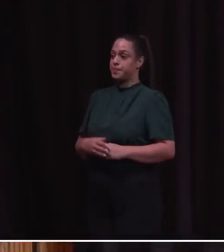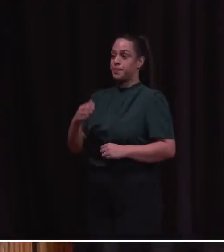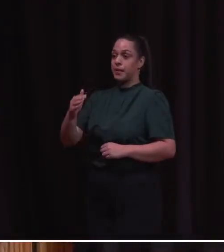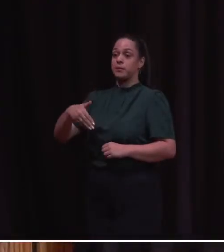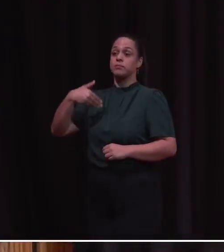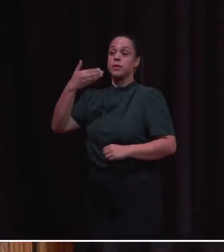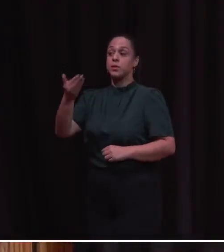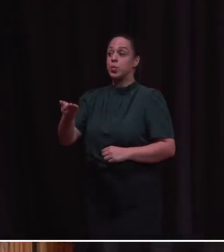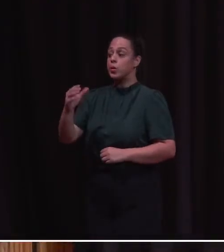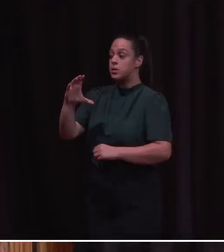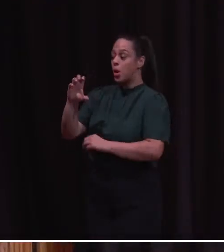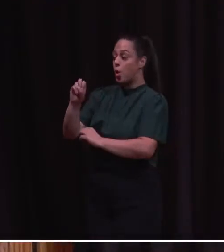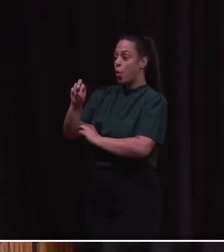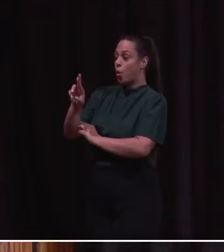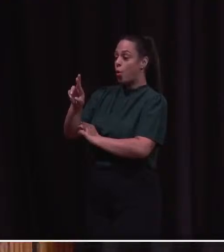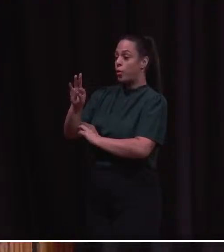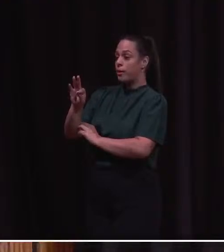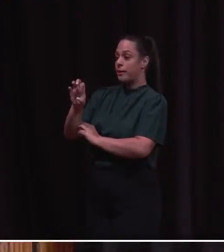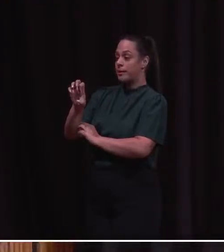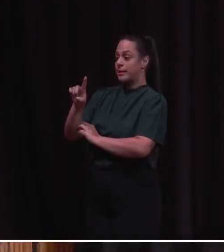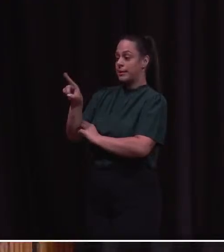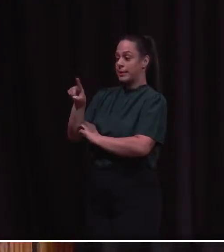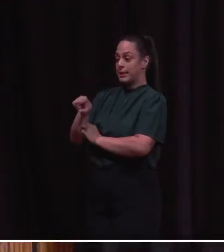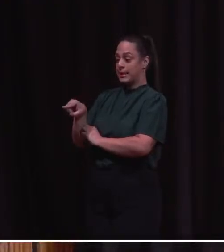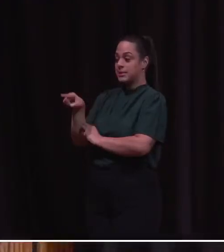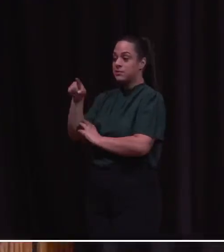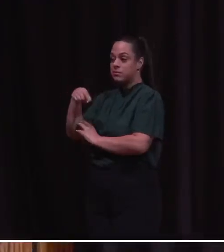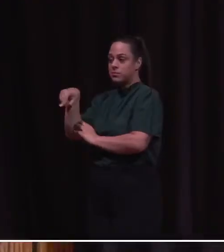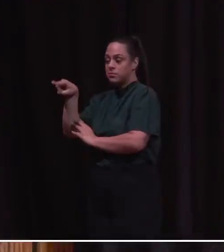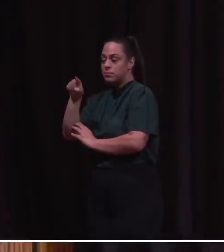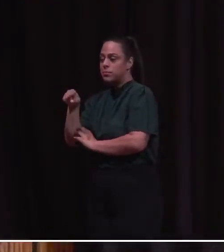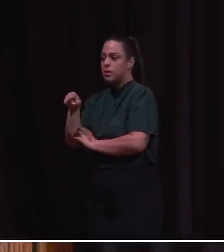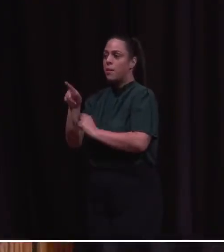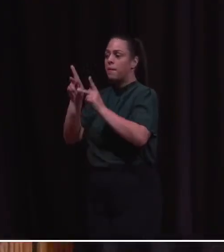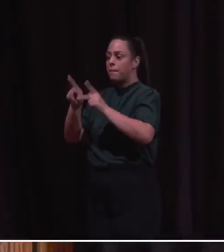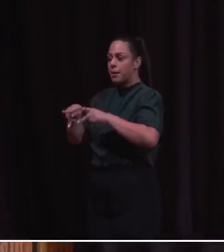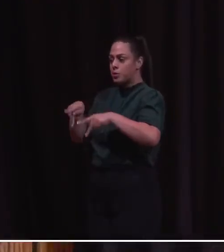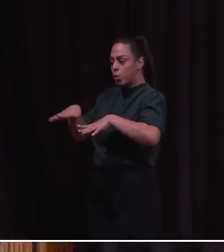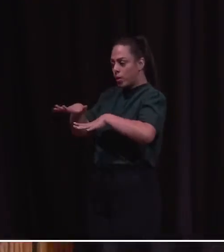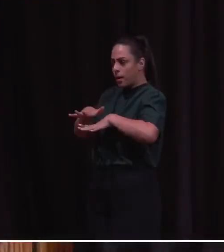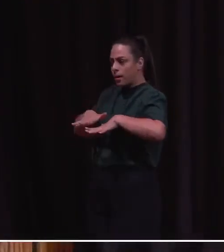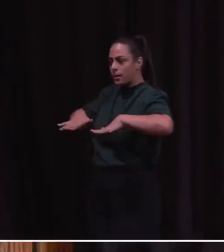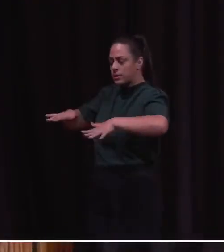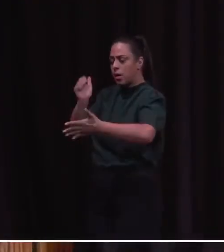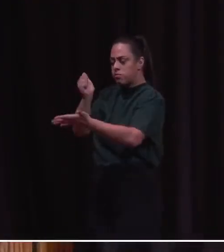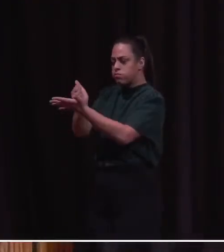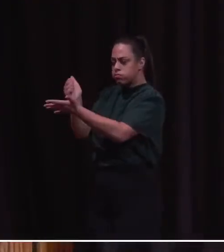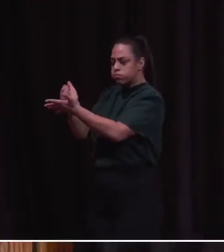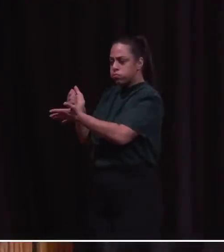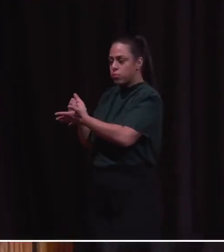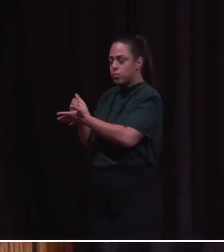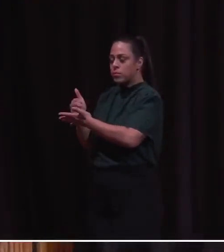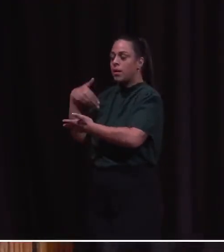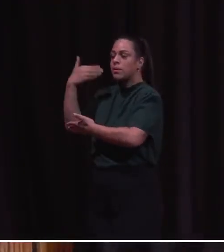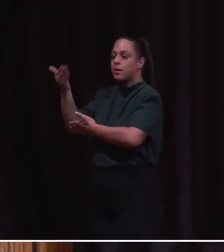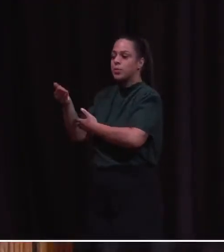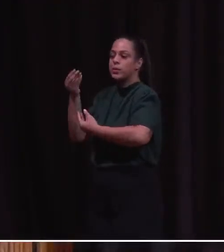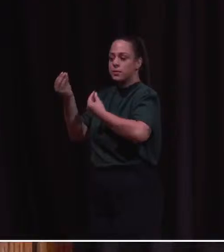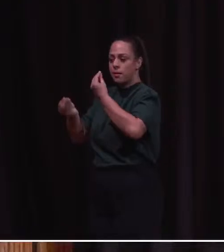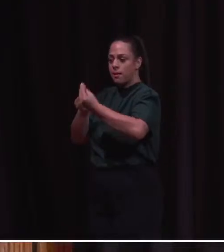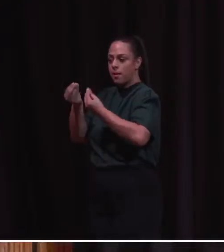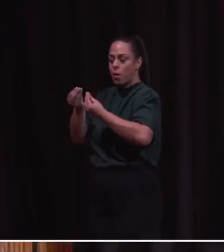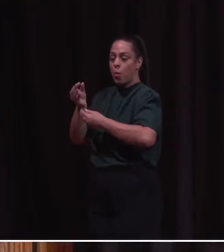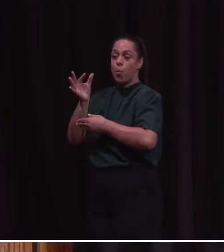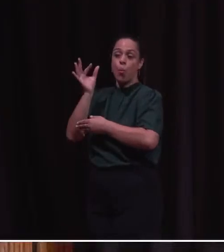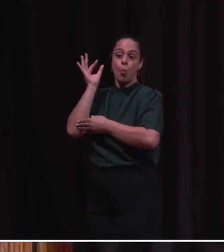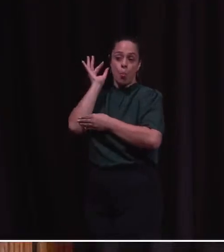nobles and taken over the Aztecs, what did they do? Indian women were compelled to act against their own will,